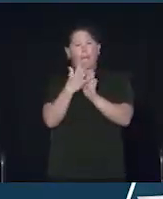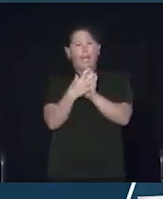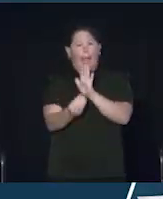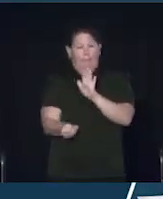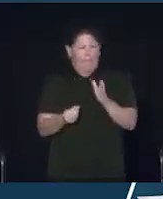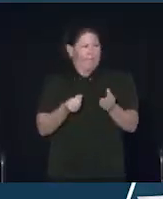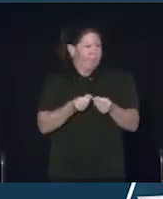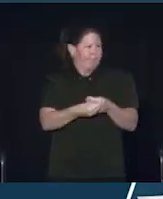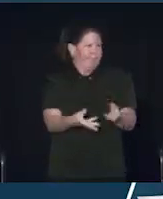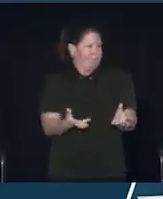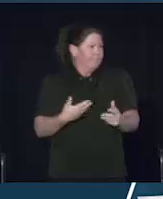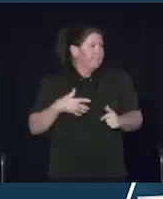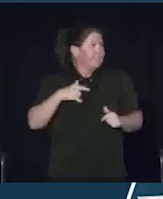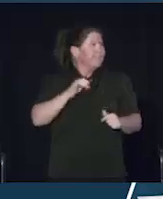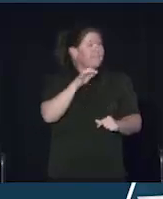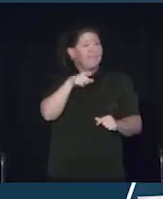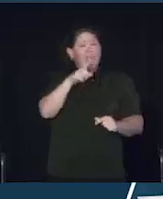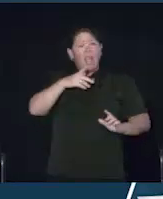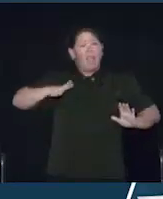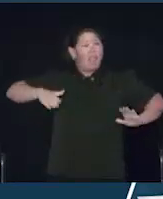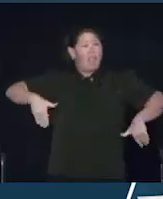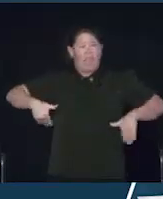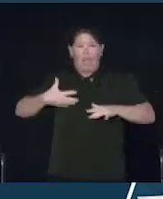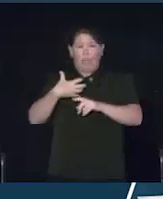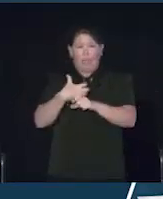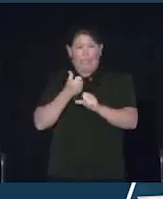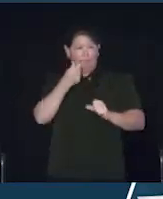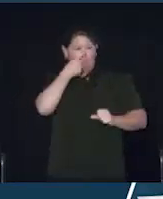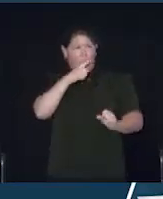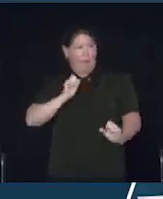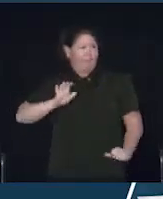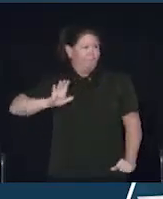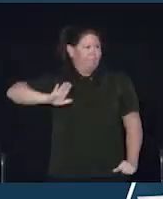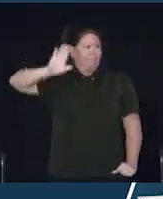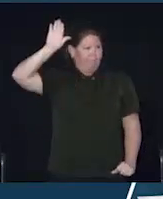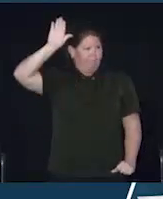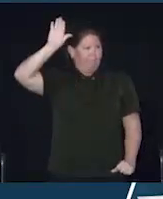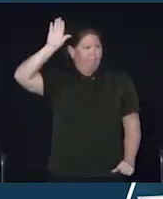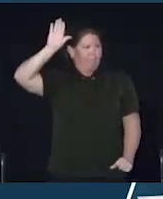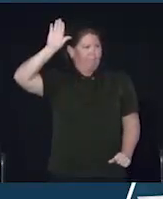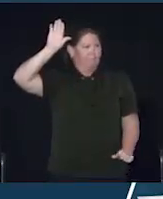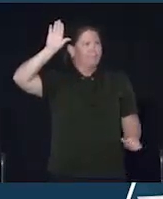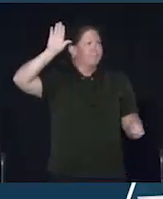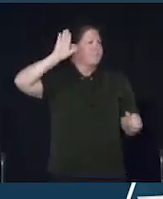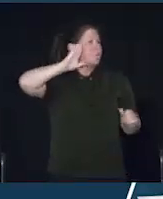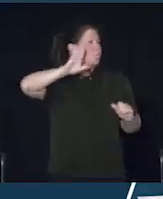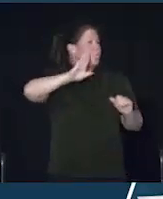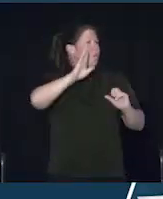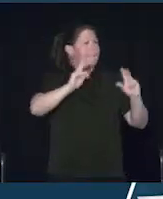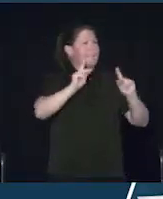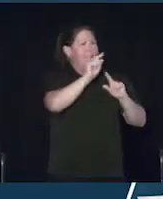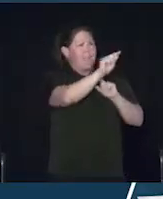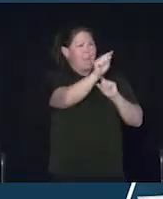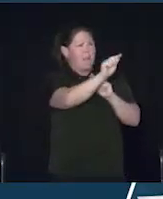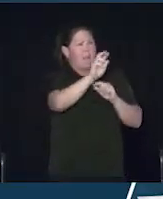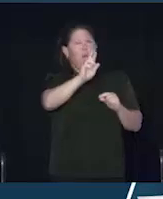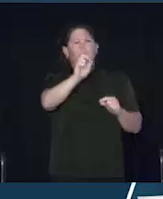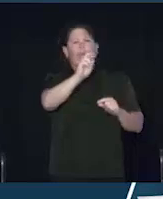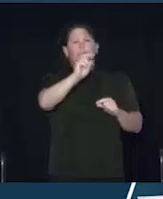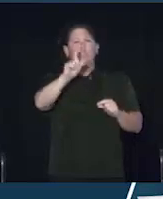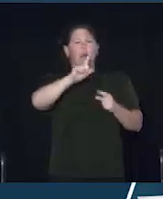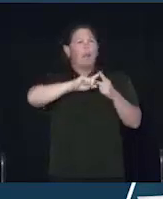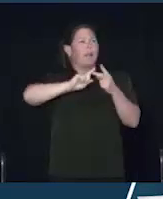now. And if you haven't received one, if you want to raise your hand, we see our wonderful ladies over here, Rachel and